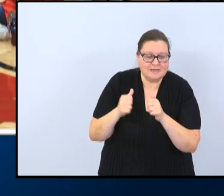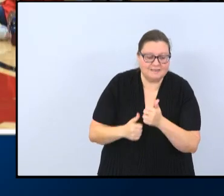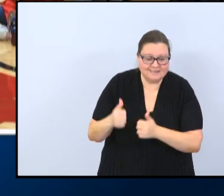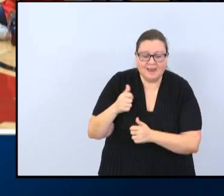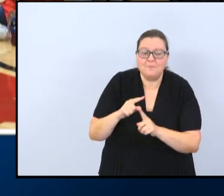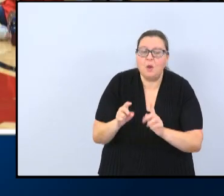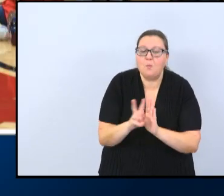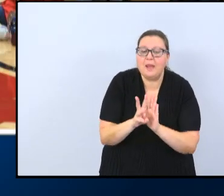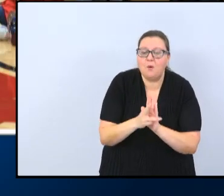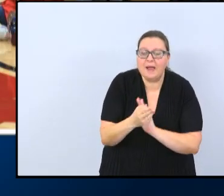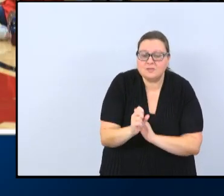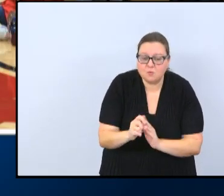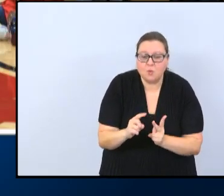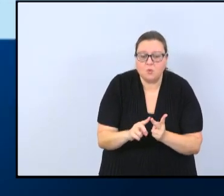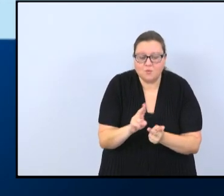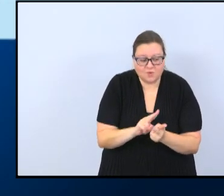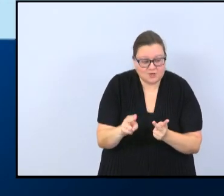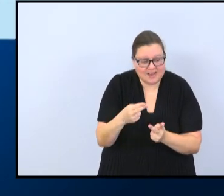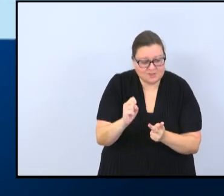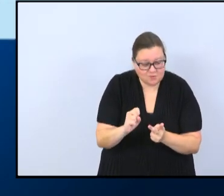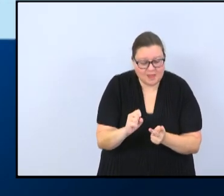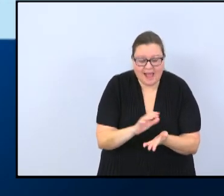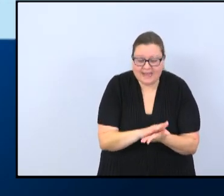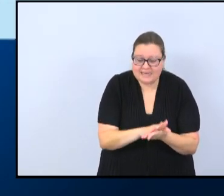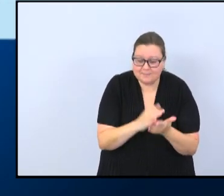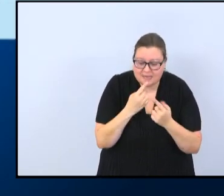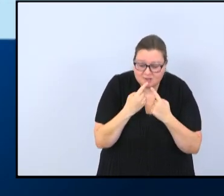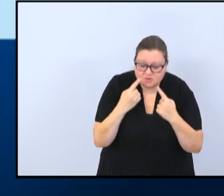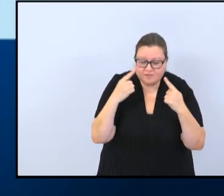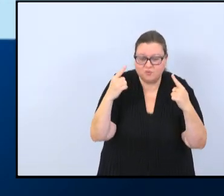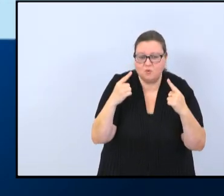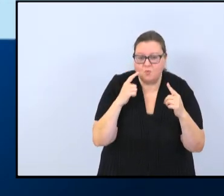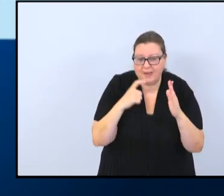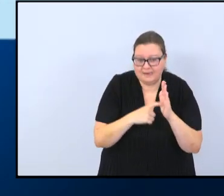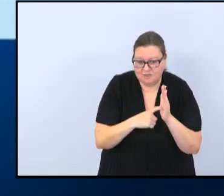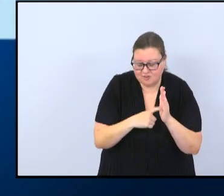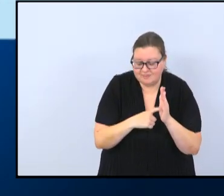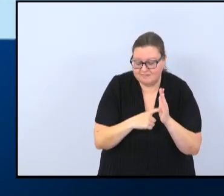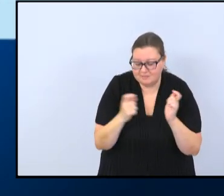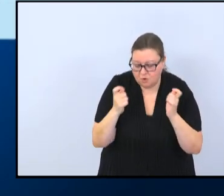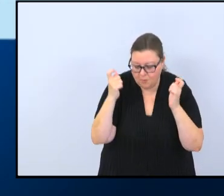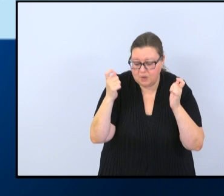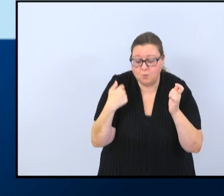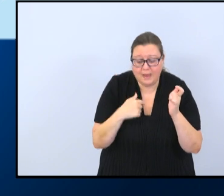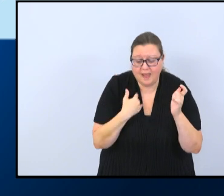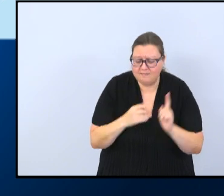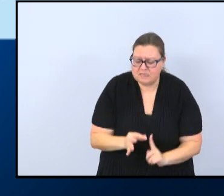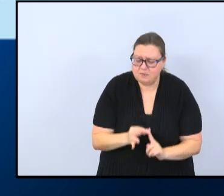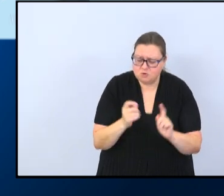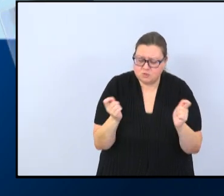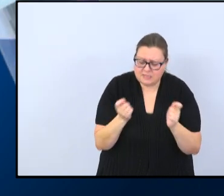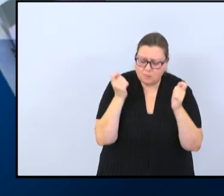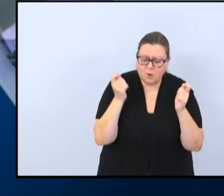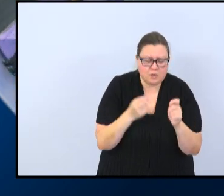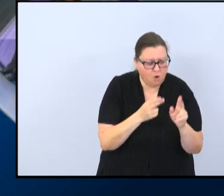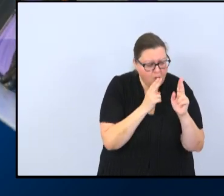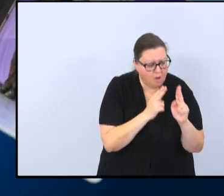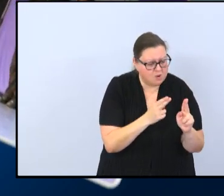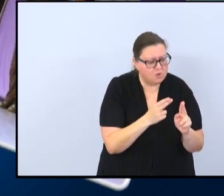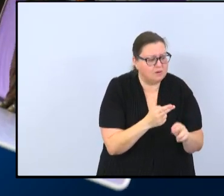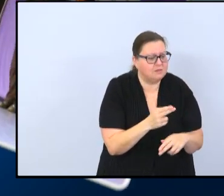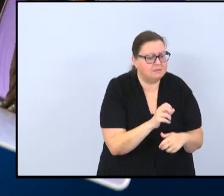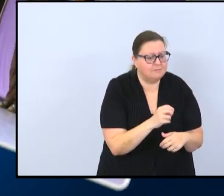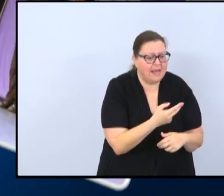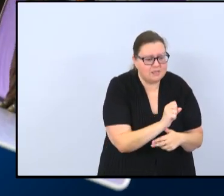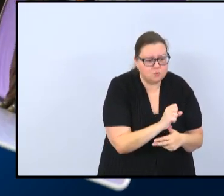High School and University High School Academic Achievers Recognition Ceremony. These special campus ceremonies honor our sophomores, our juniors, and our seniors